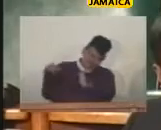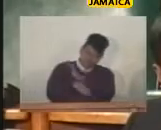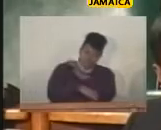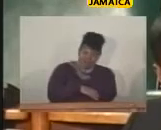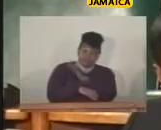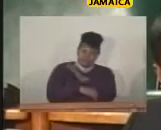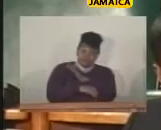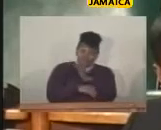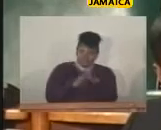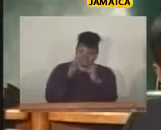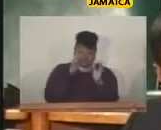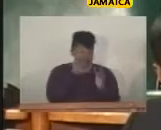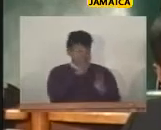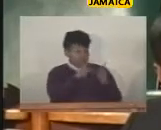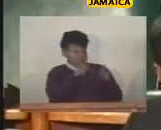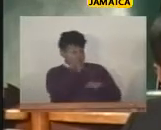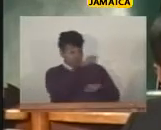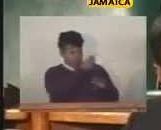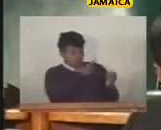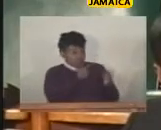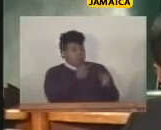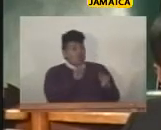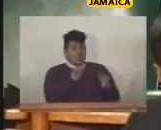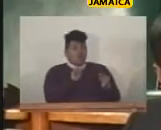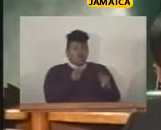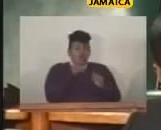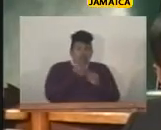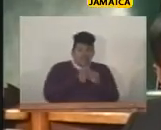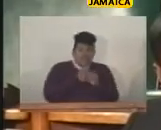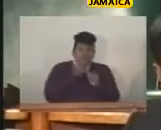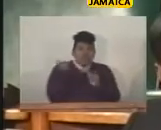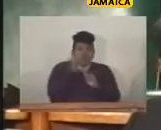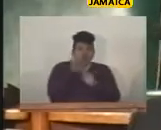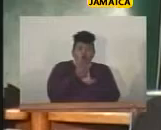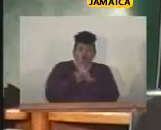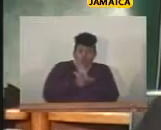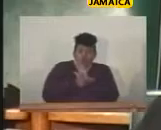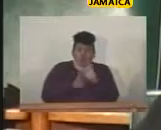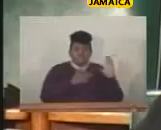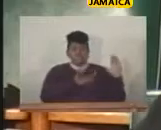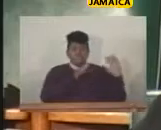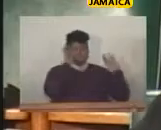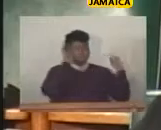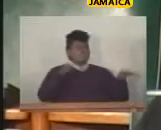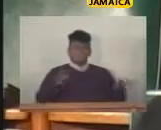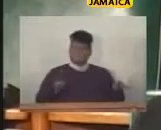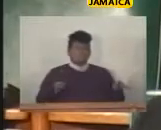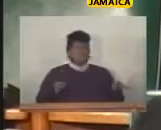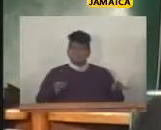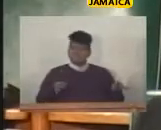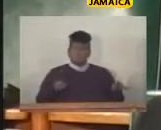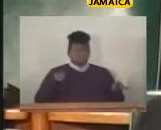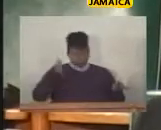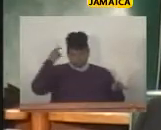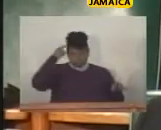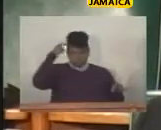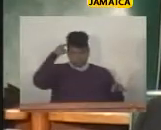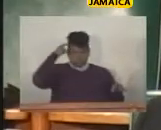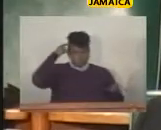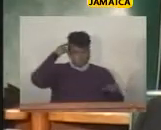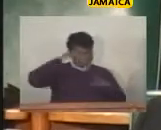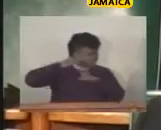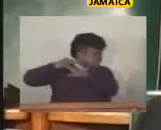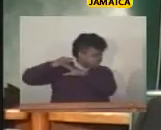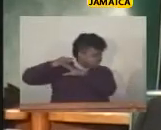Mr. President, when each and every law-abiding citizen has made the decision to make up their mind